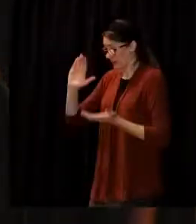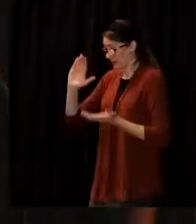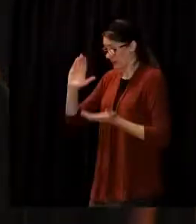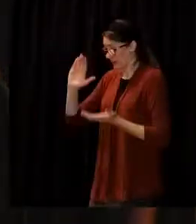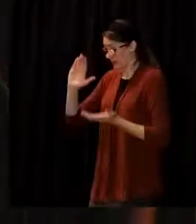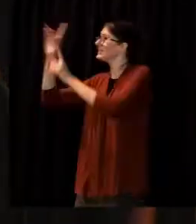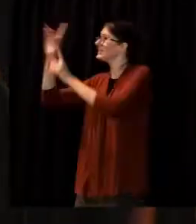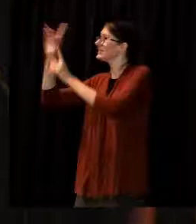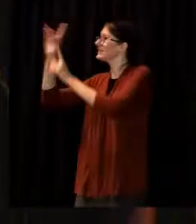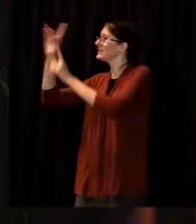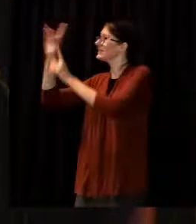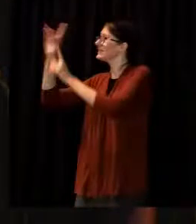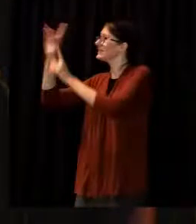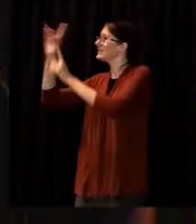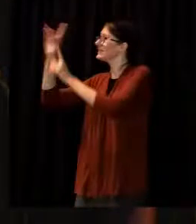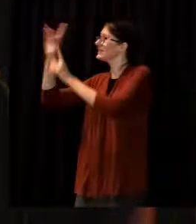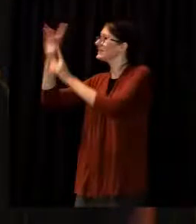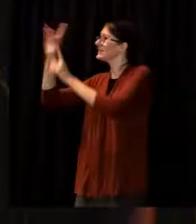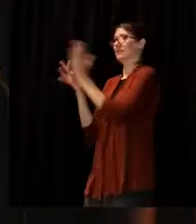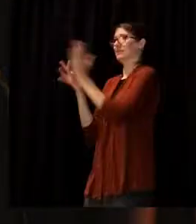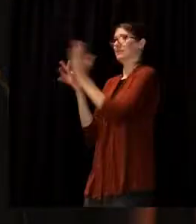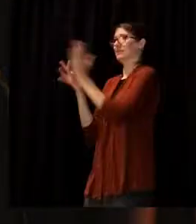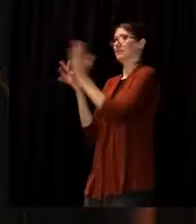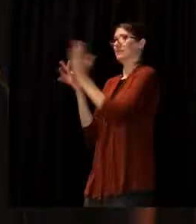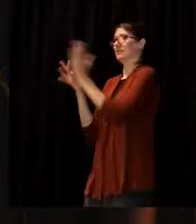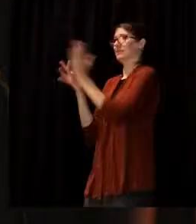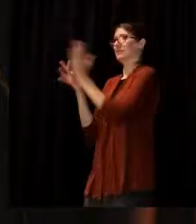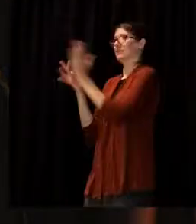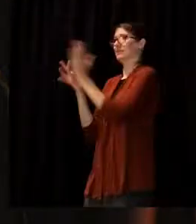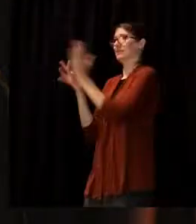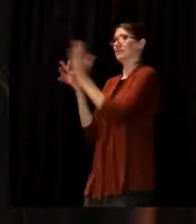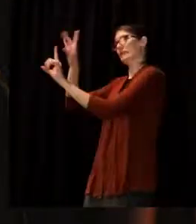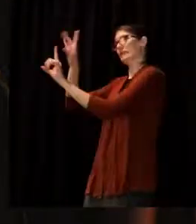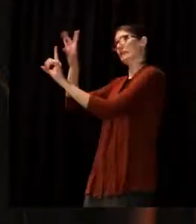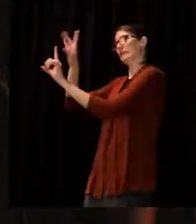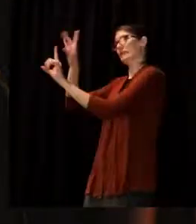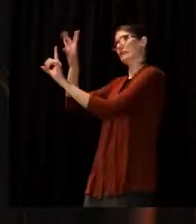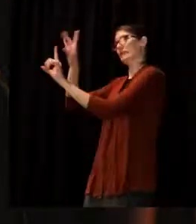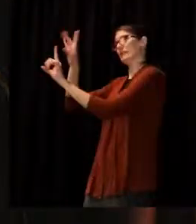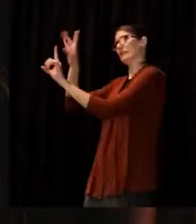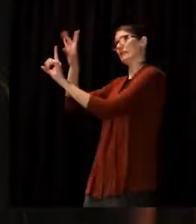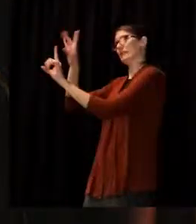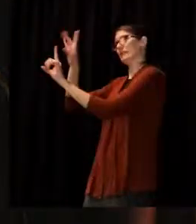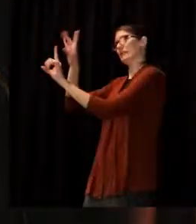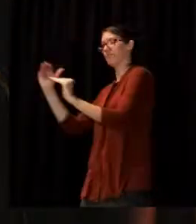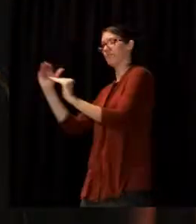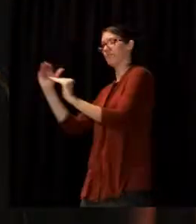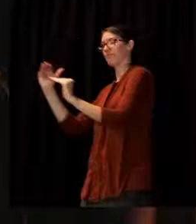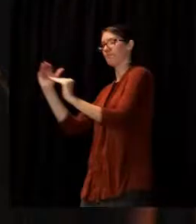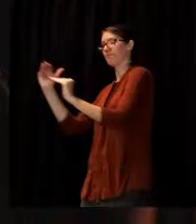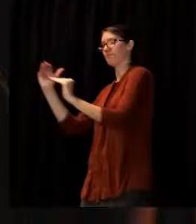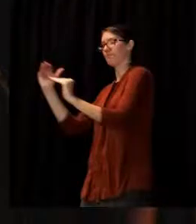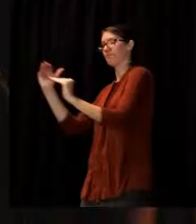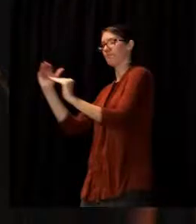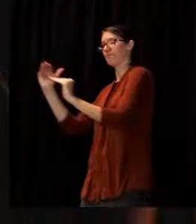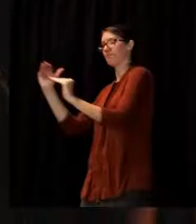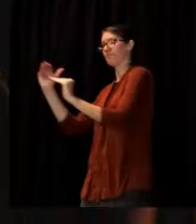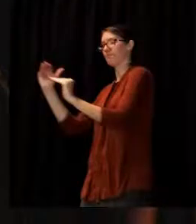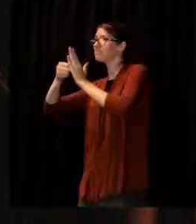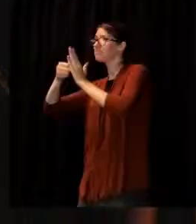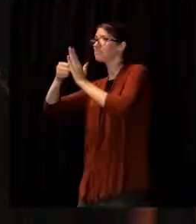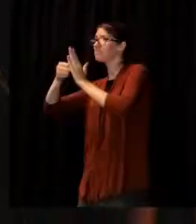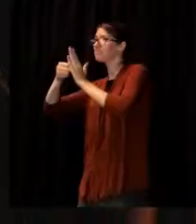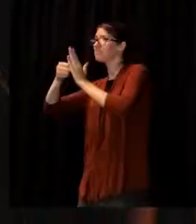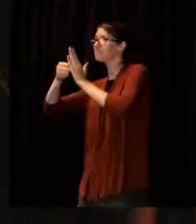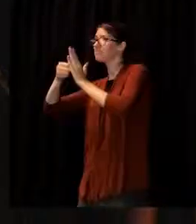and apply these technologies and advance his purposes to the highest type of potential that he would